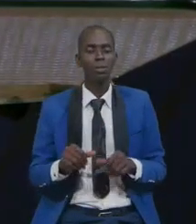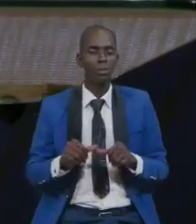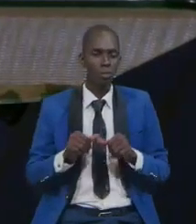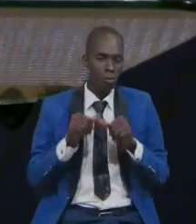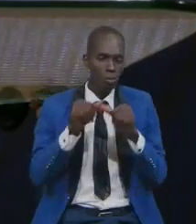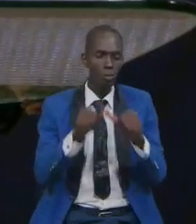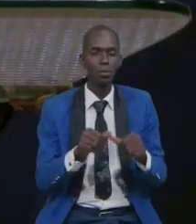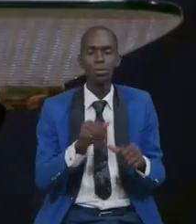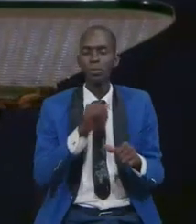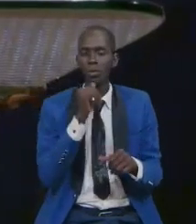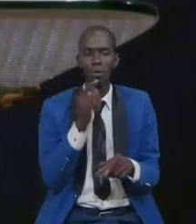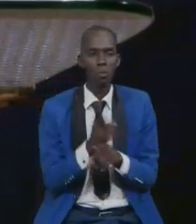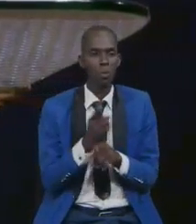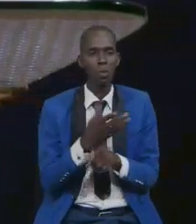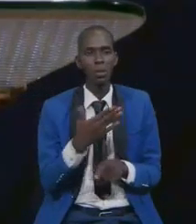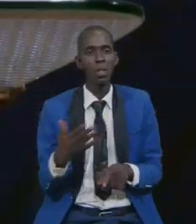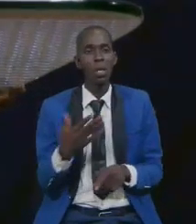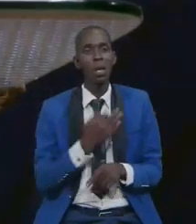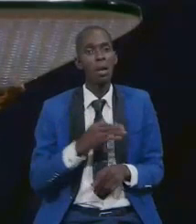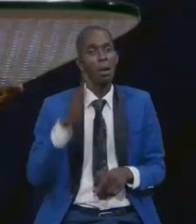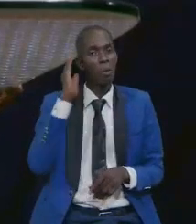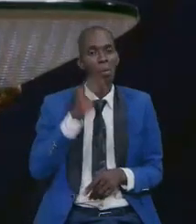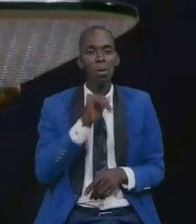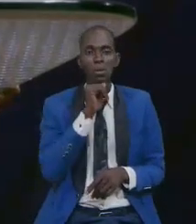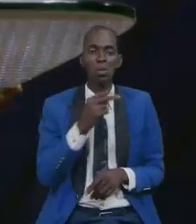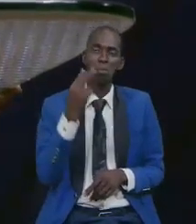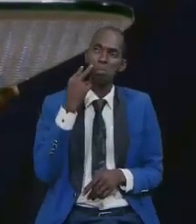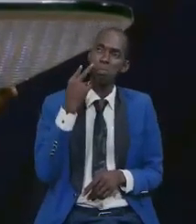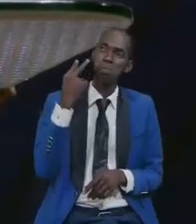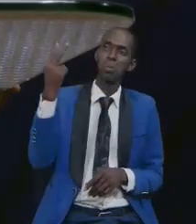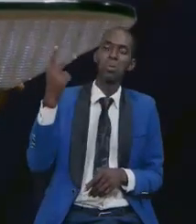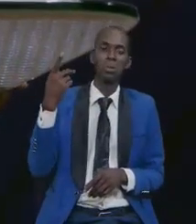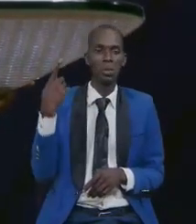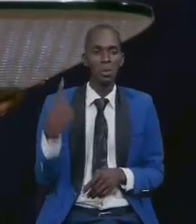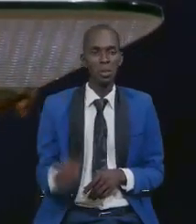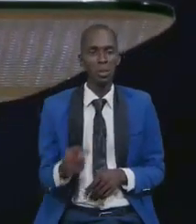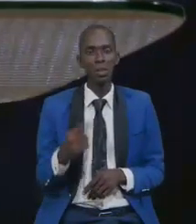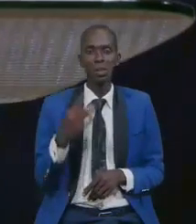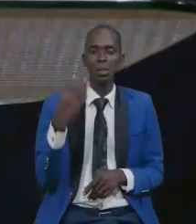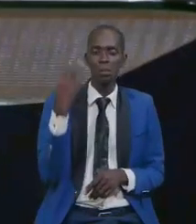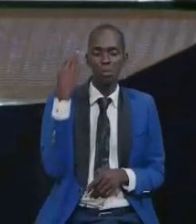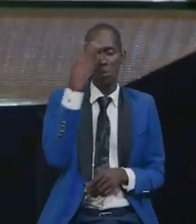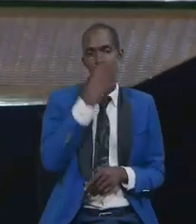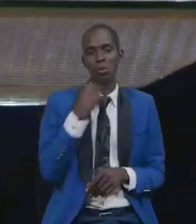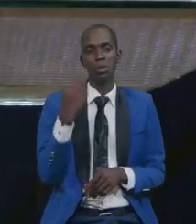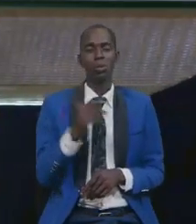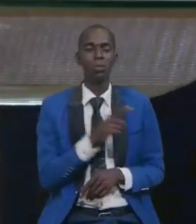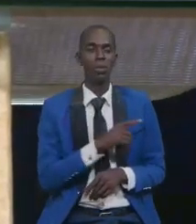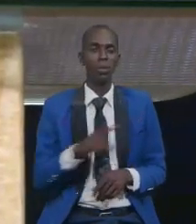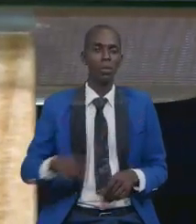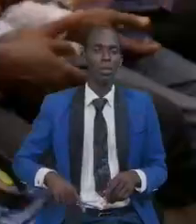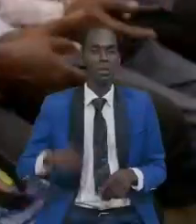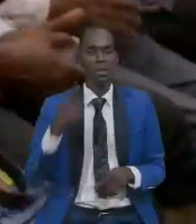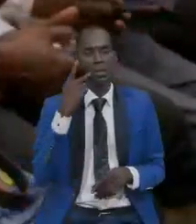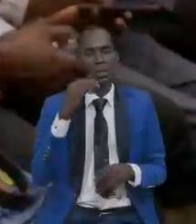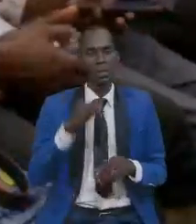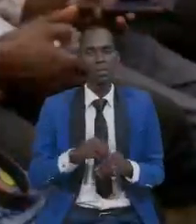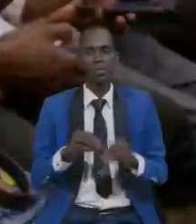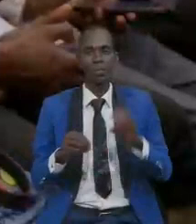unjustly, and he will not behold the majesty of the Lord. In Ezekiel